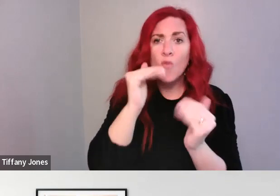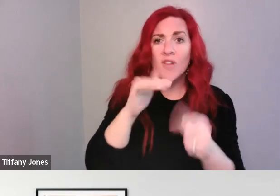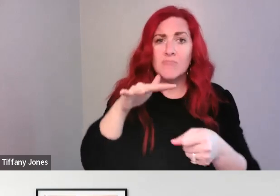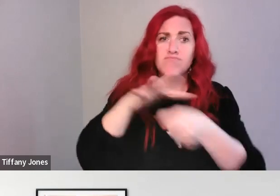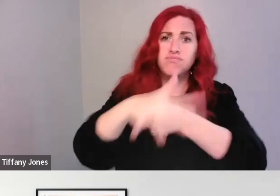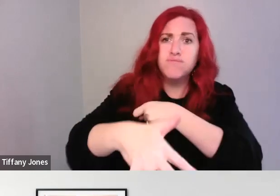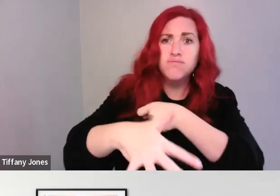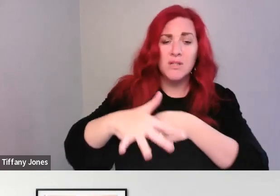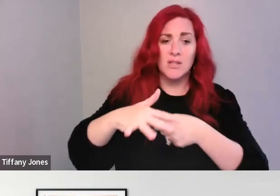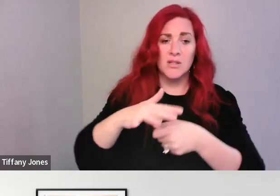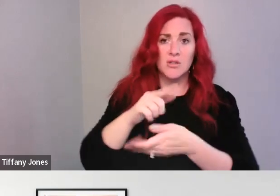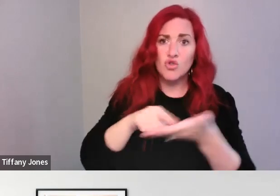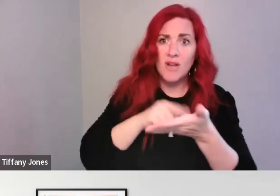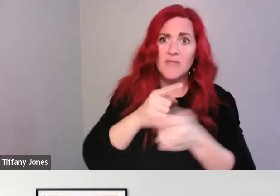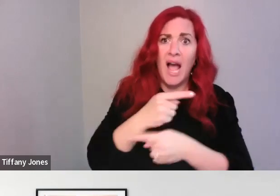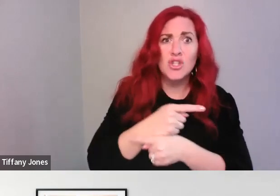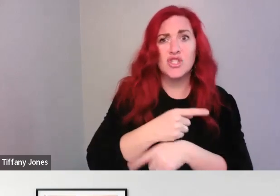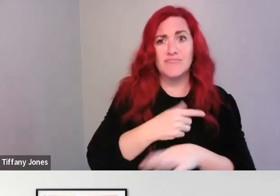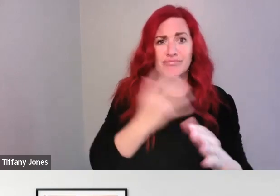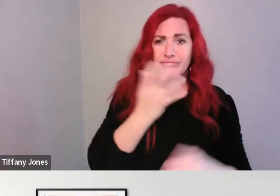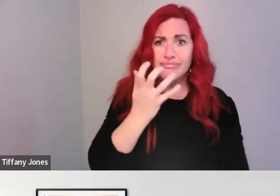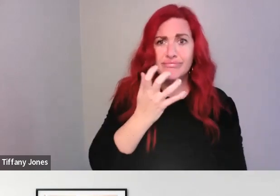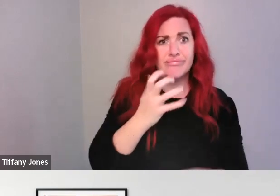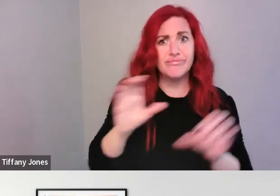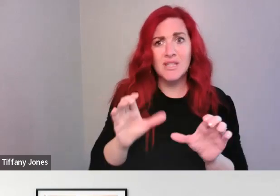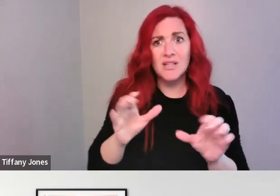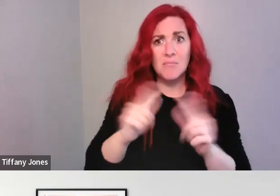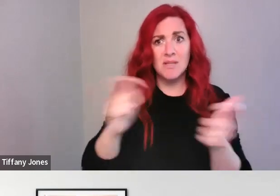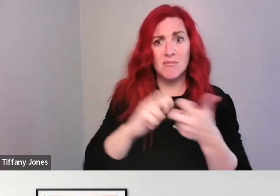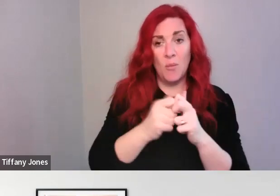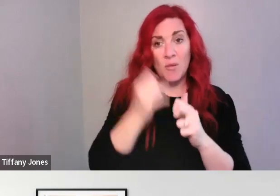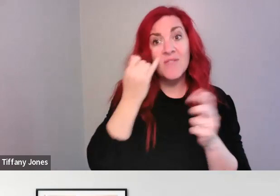be a big problem if this is happening.